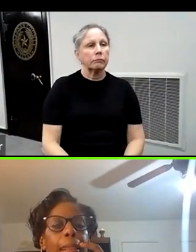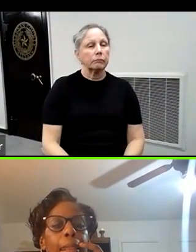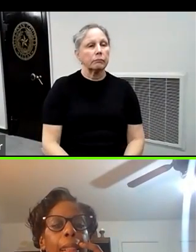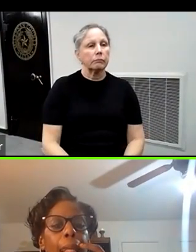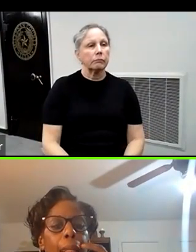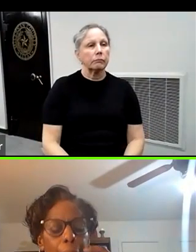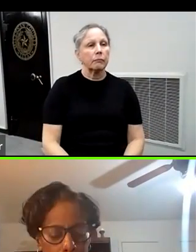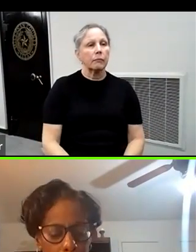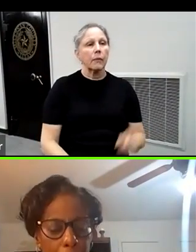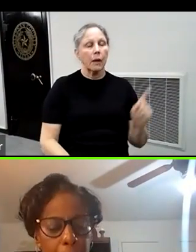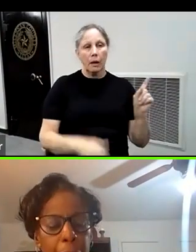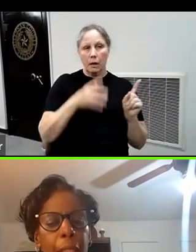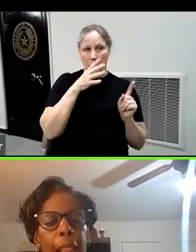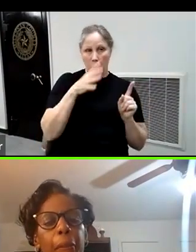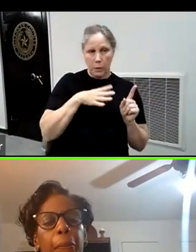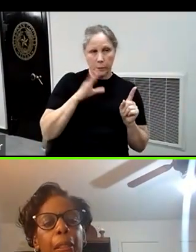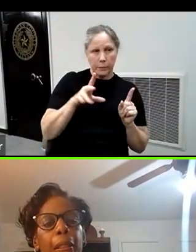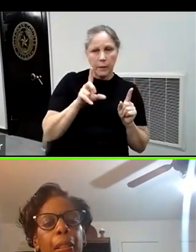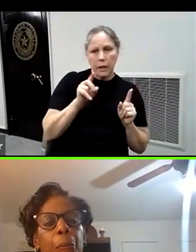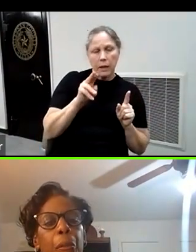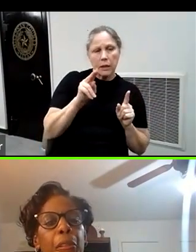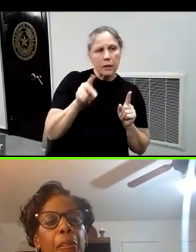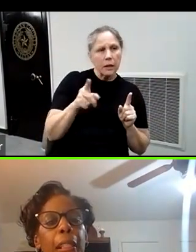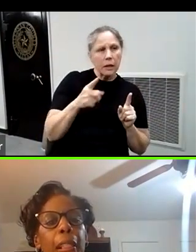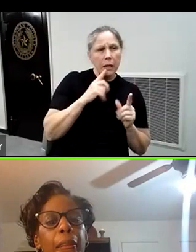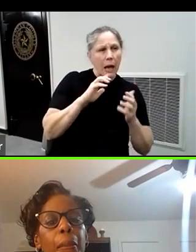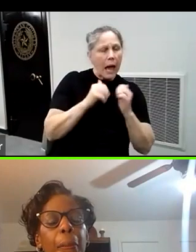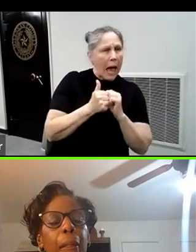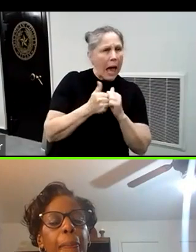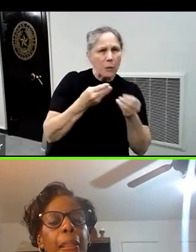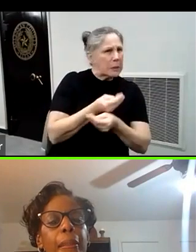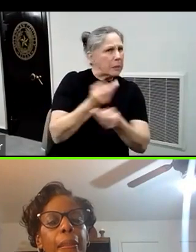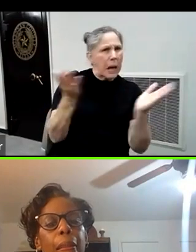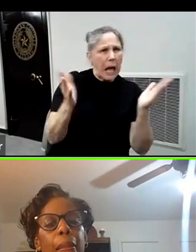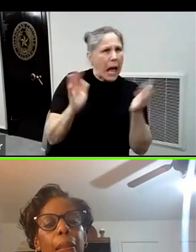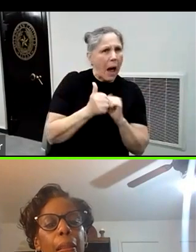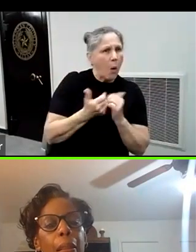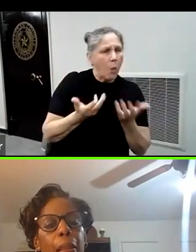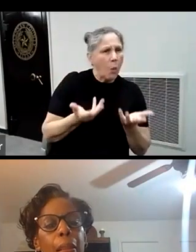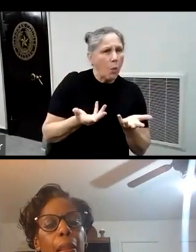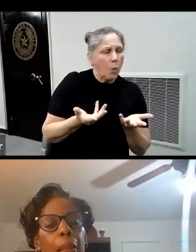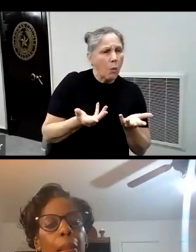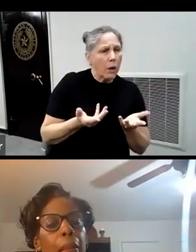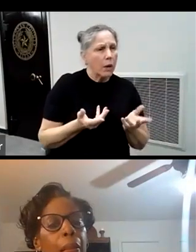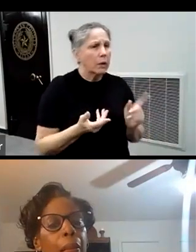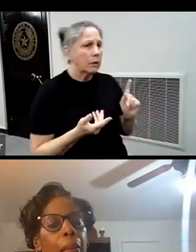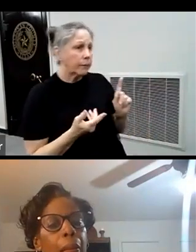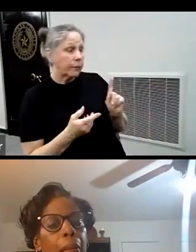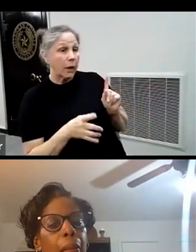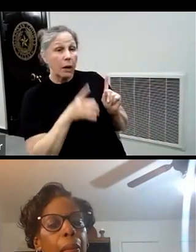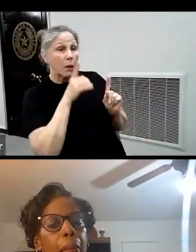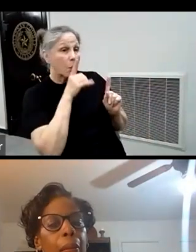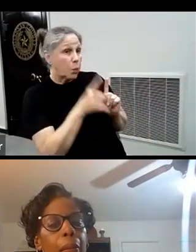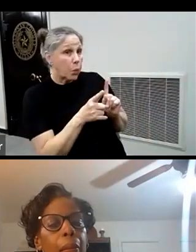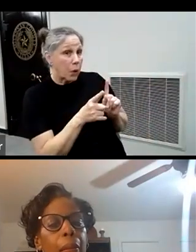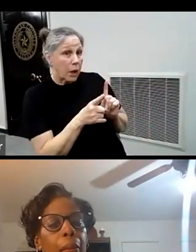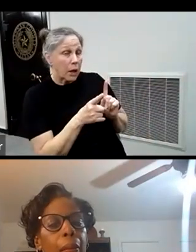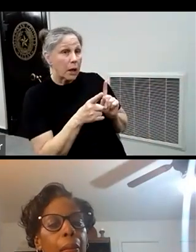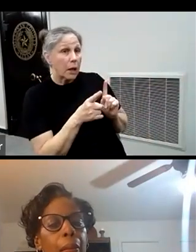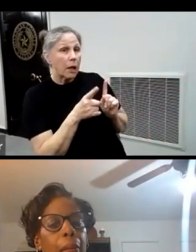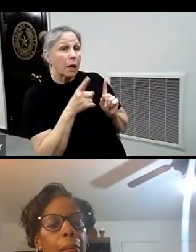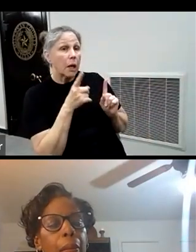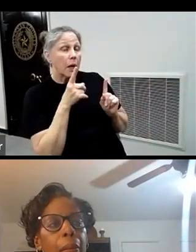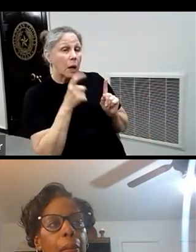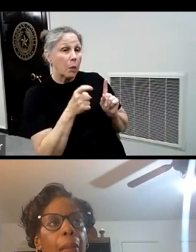And Dustin, how did you say that we're going to disperse those out to departments? Just really wanted to look to y'all for